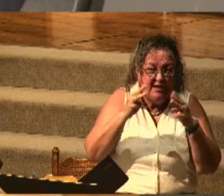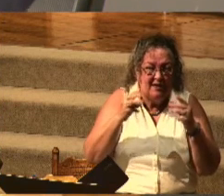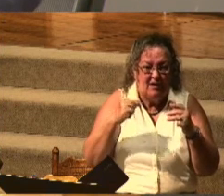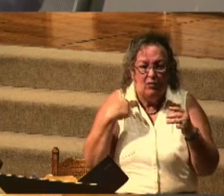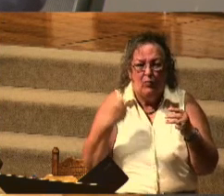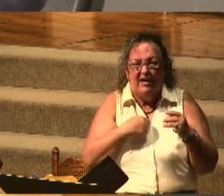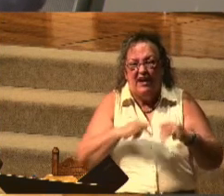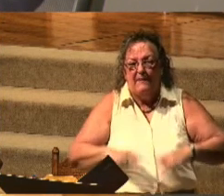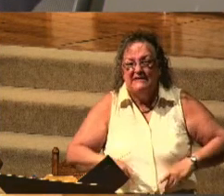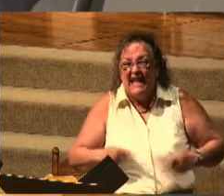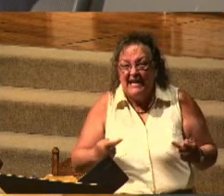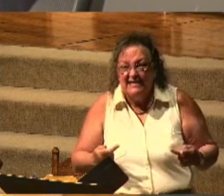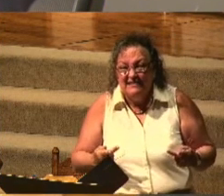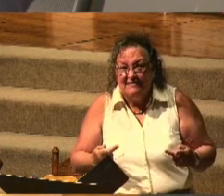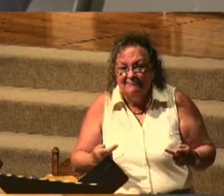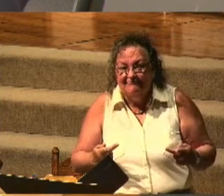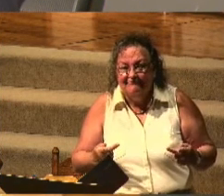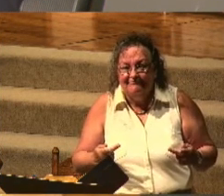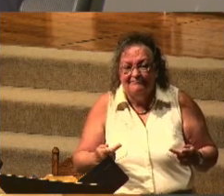get upset.